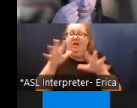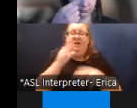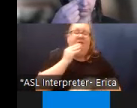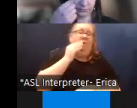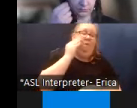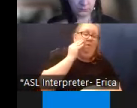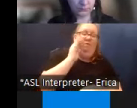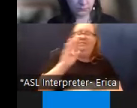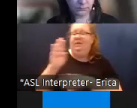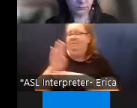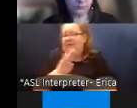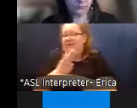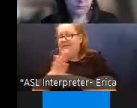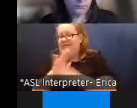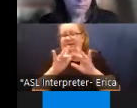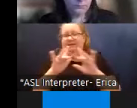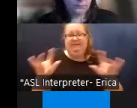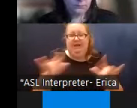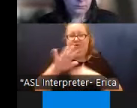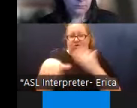businesses, etc., throughout the city.